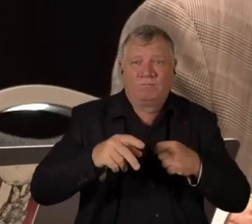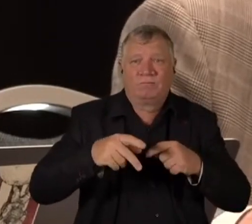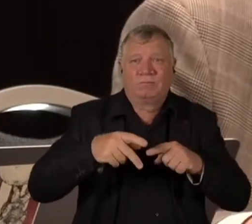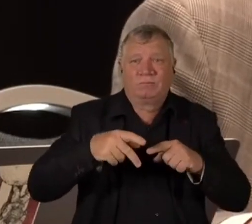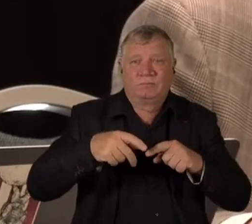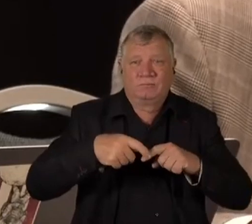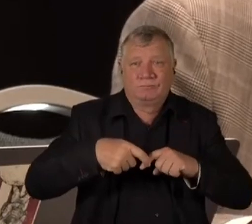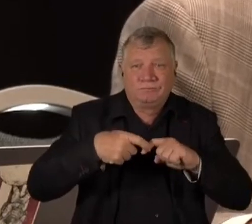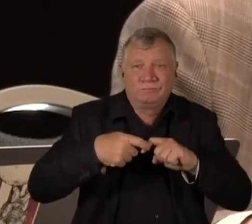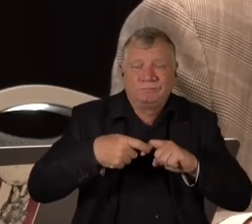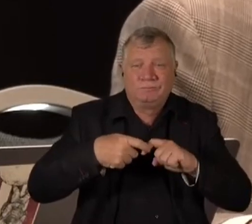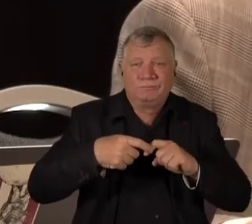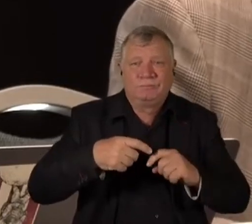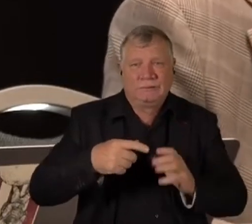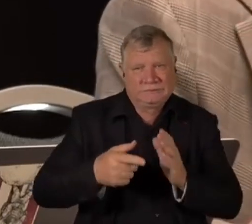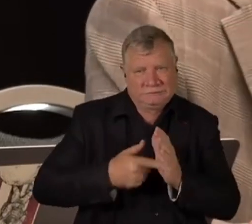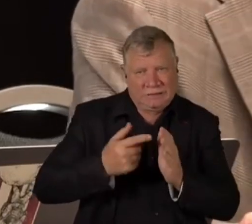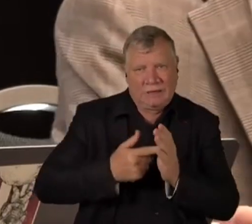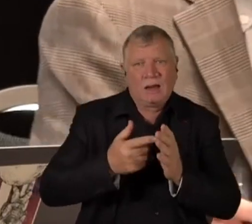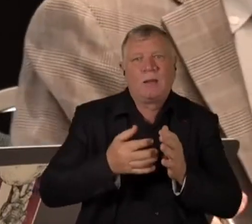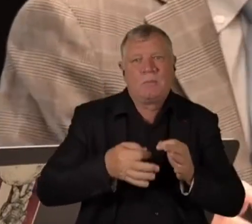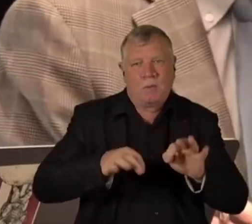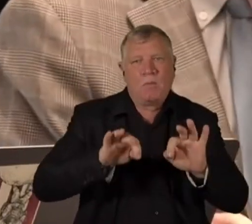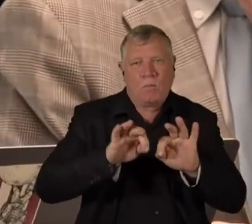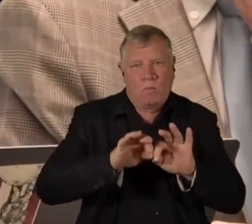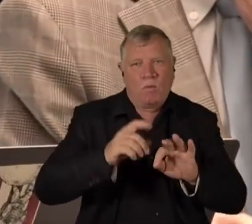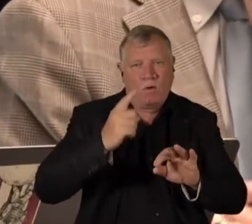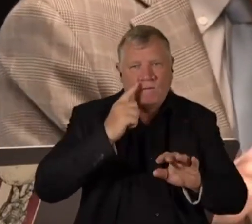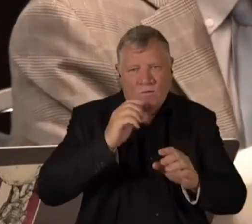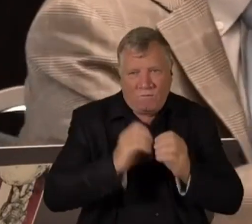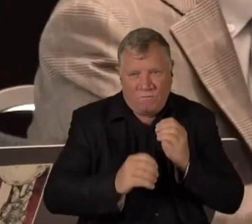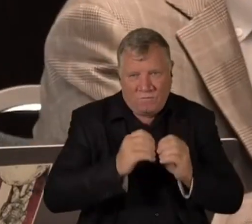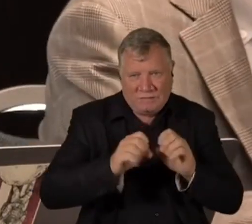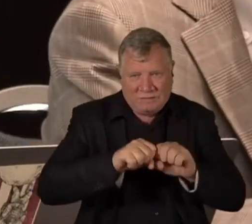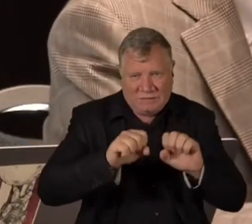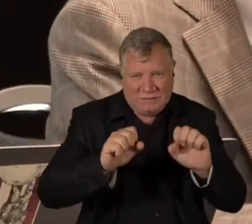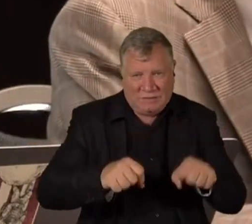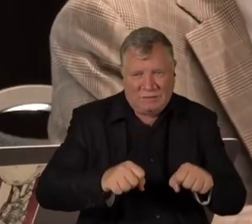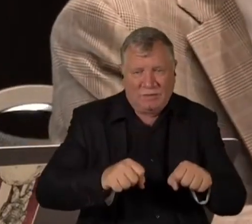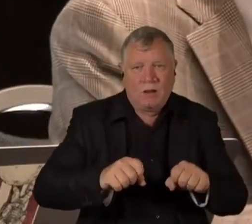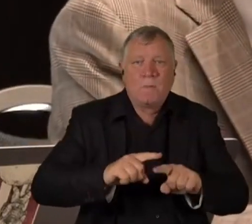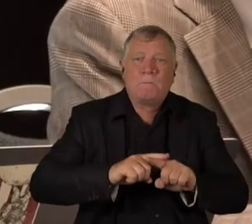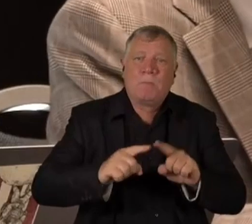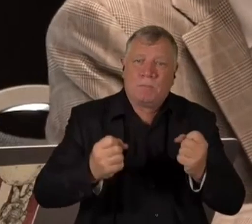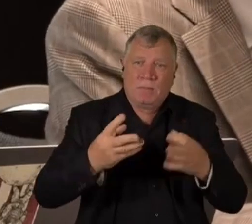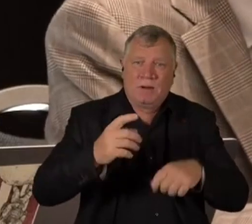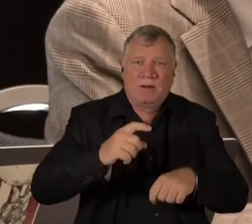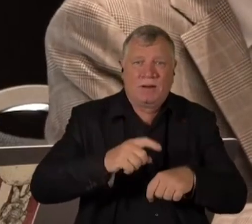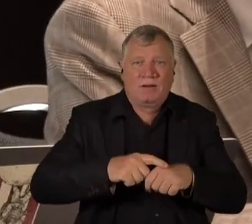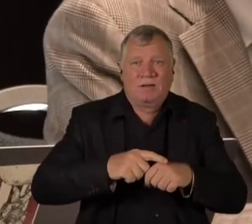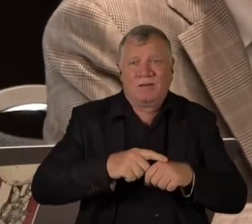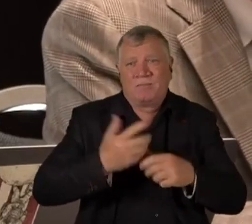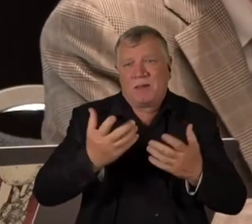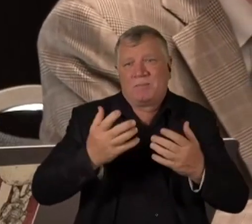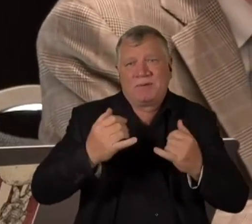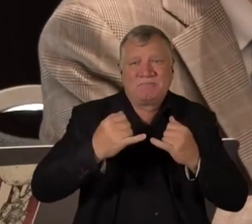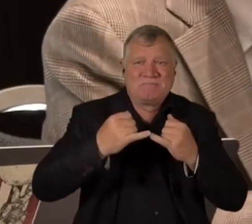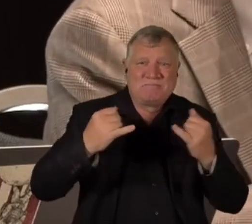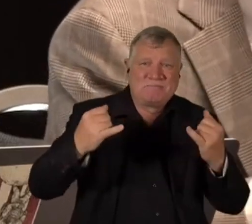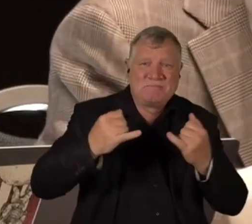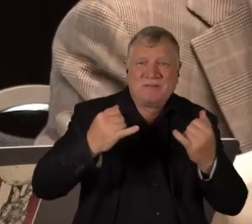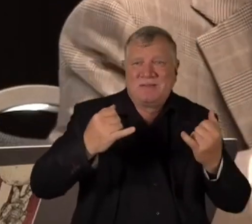a maintenance of a system that was in disrepair, far too many outages are related to a grid that lacks